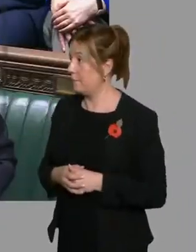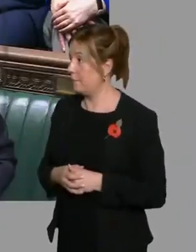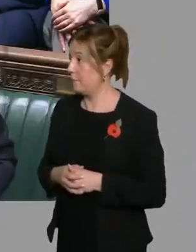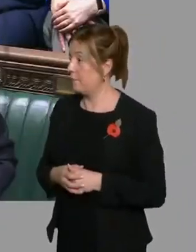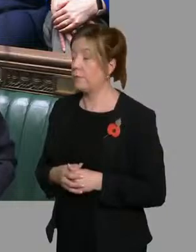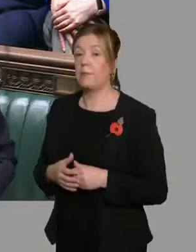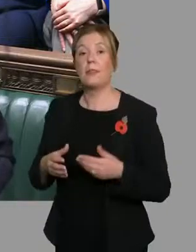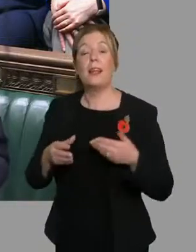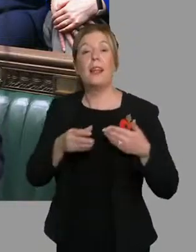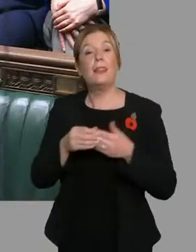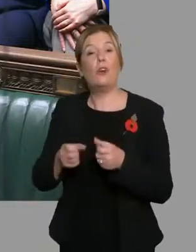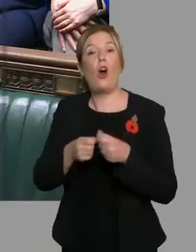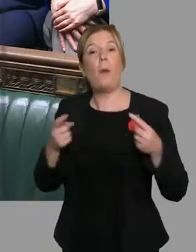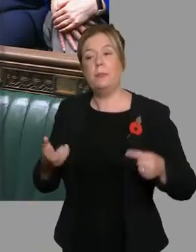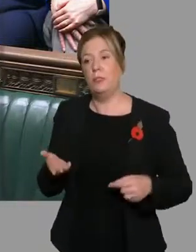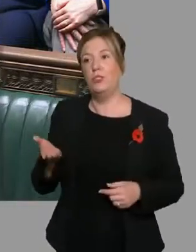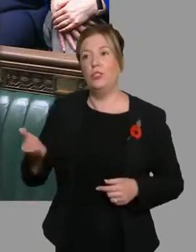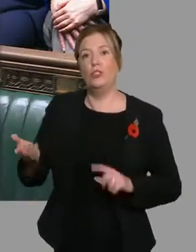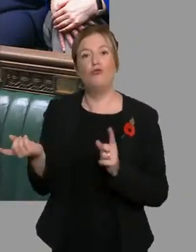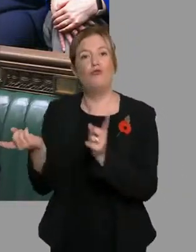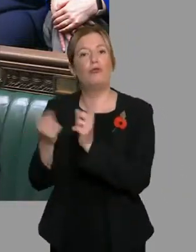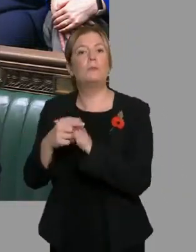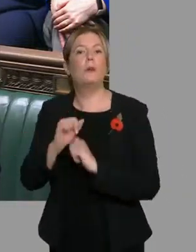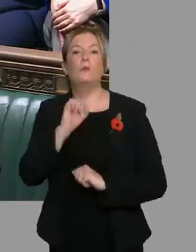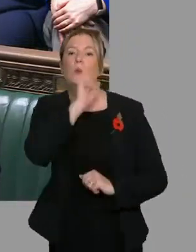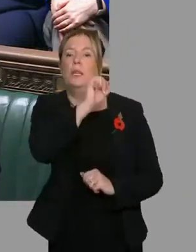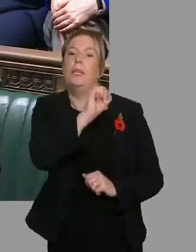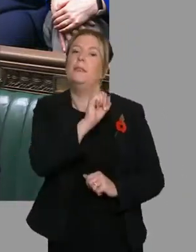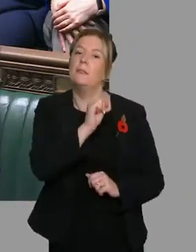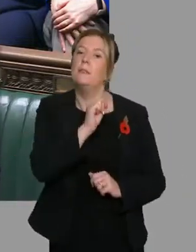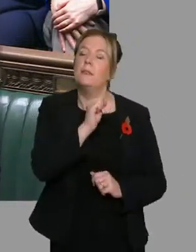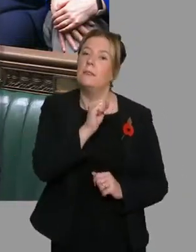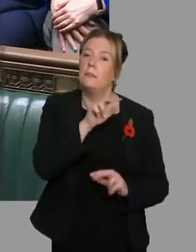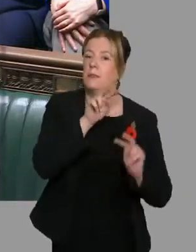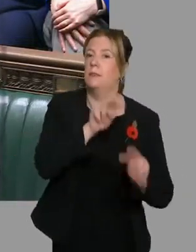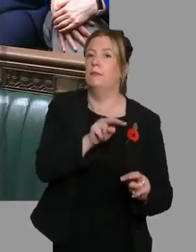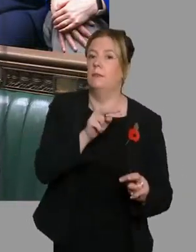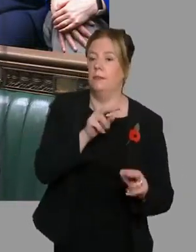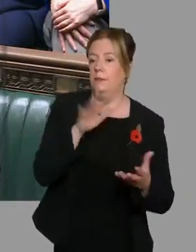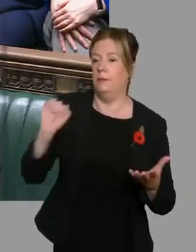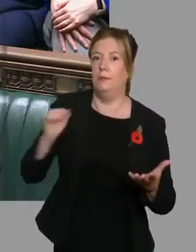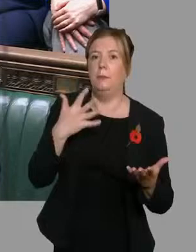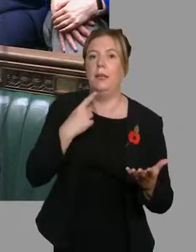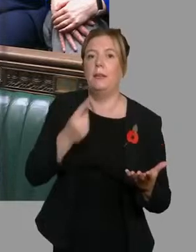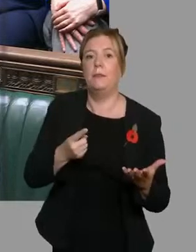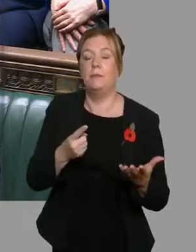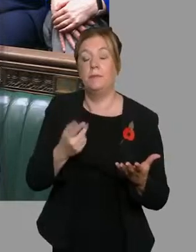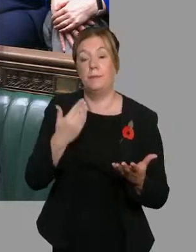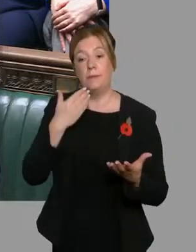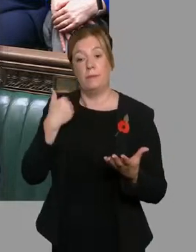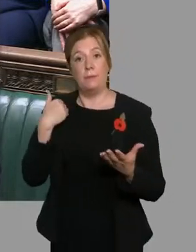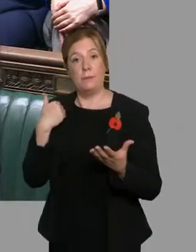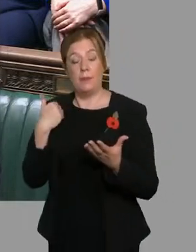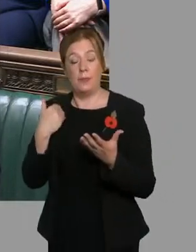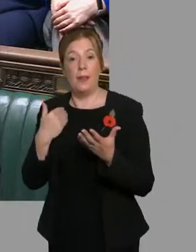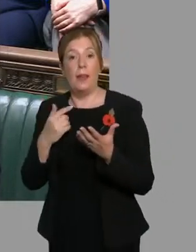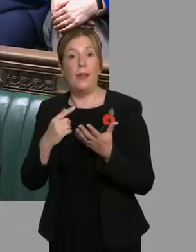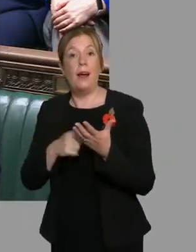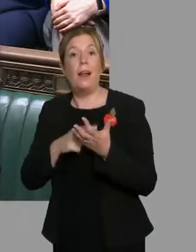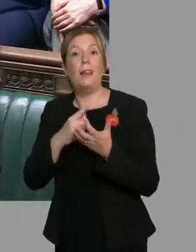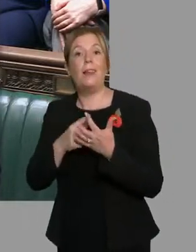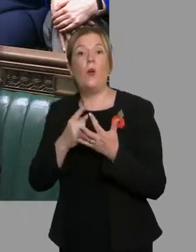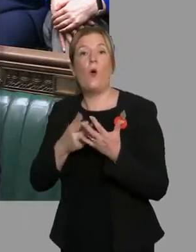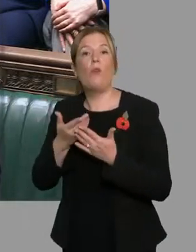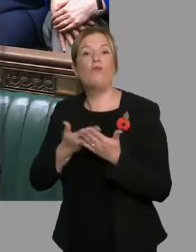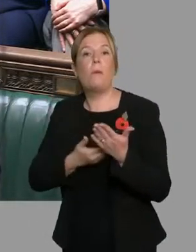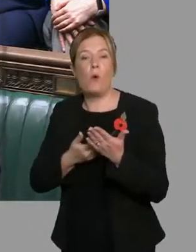those words. As the recent NAO report exposed, under the previous government, children with SEND were being failed by